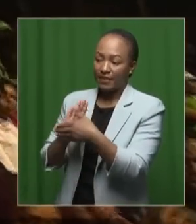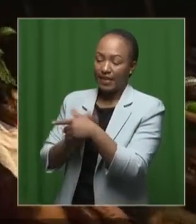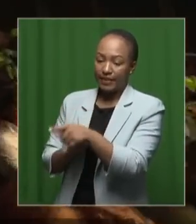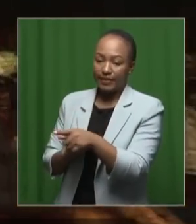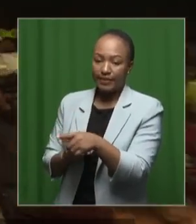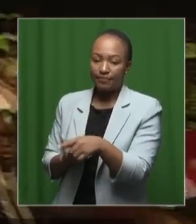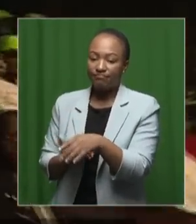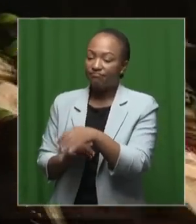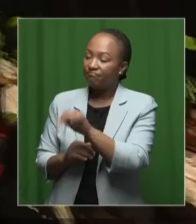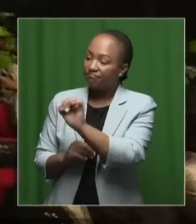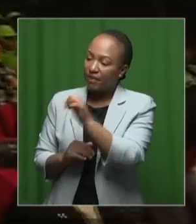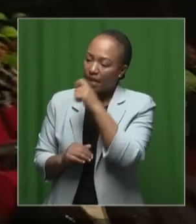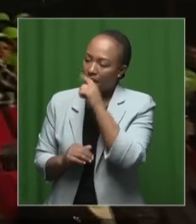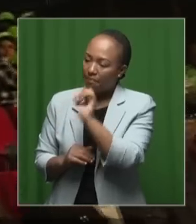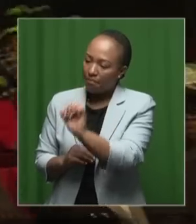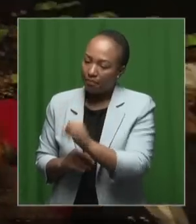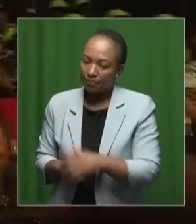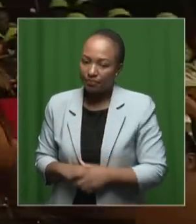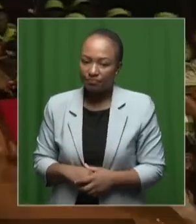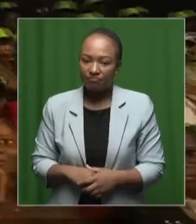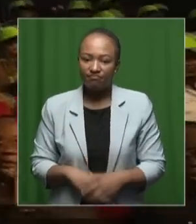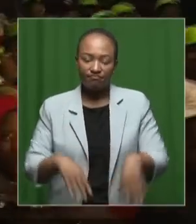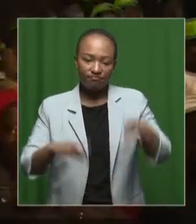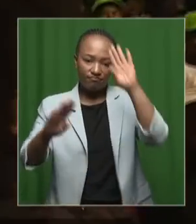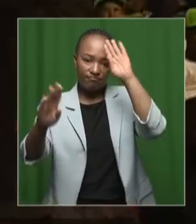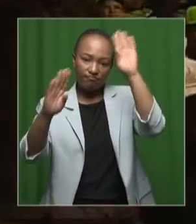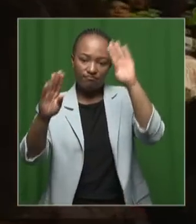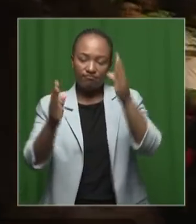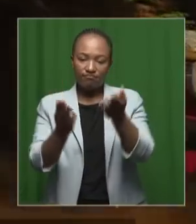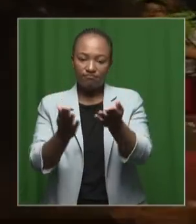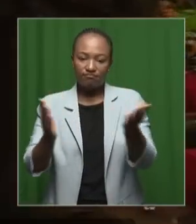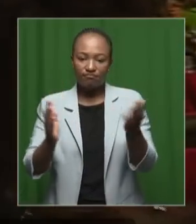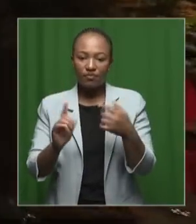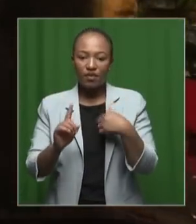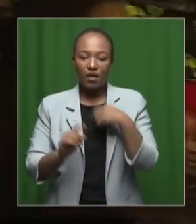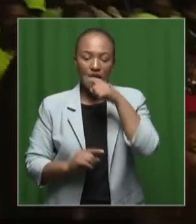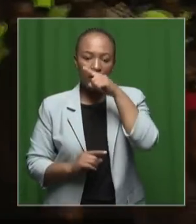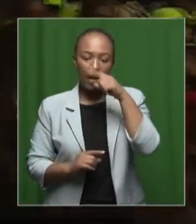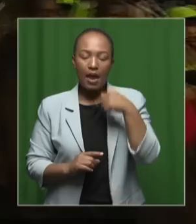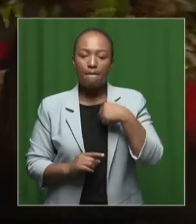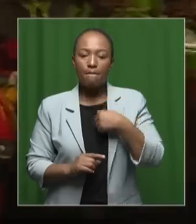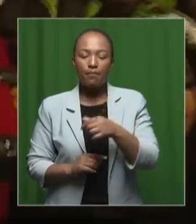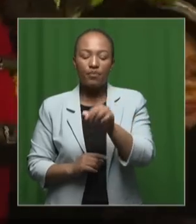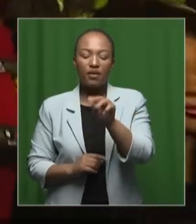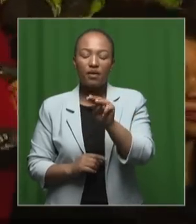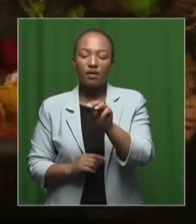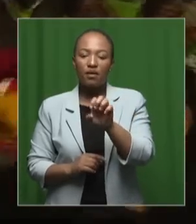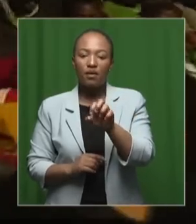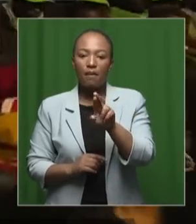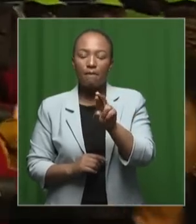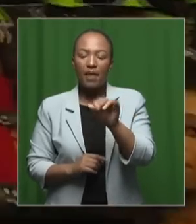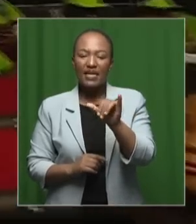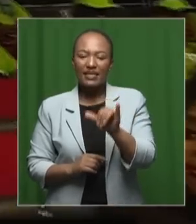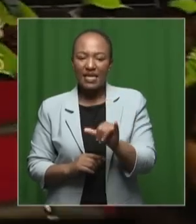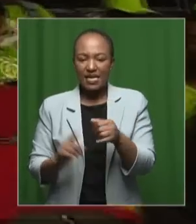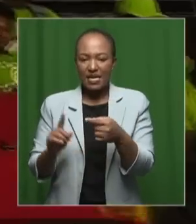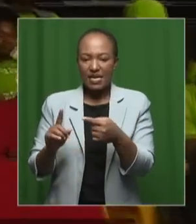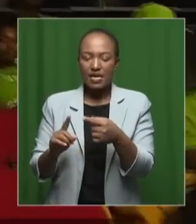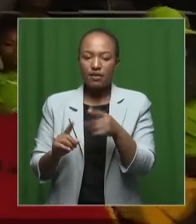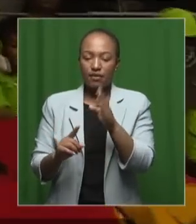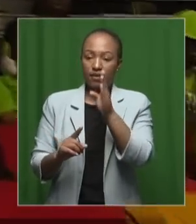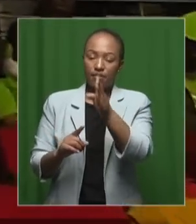Your name and your question. Good evening, everyone. My name is Mercy, and my question is directed to the